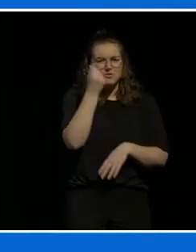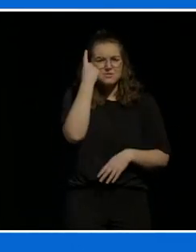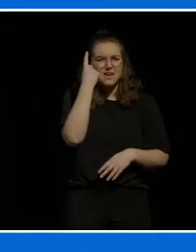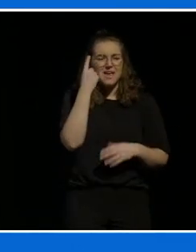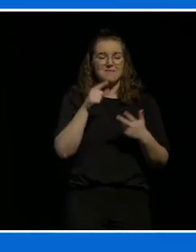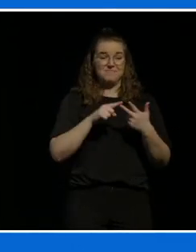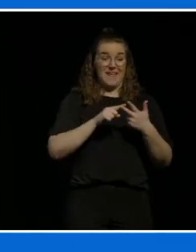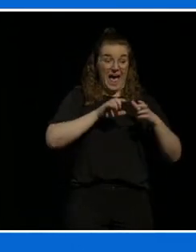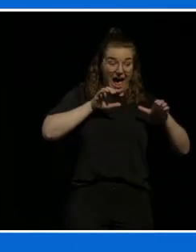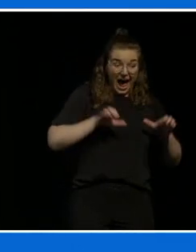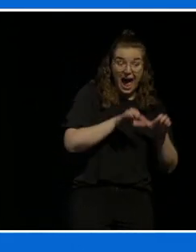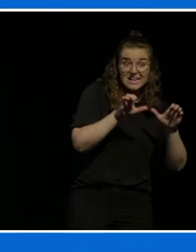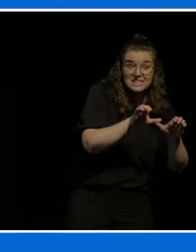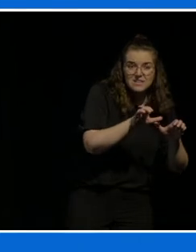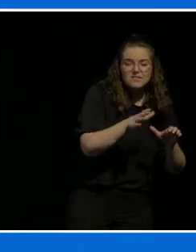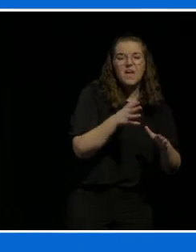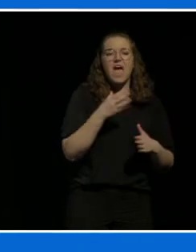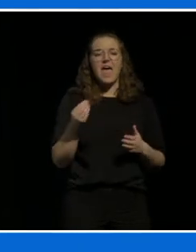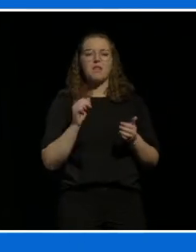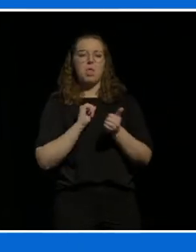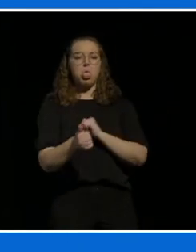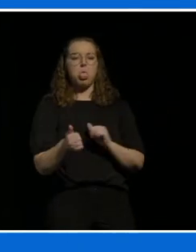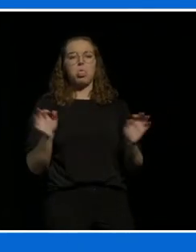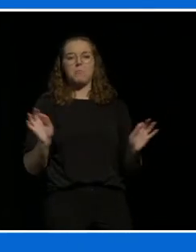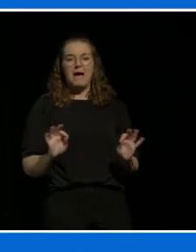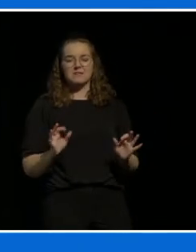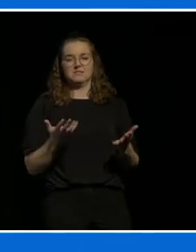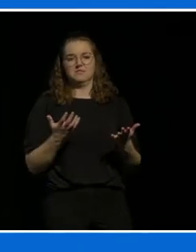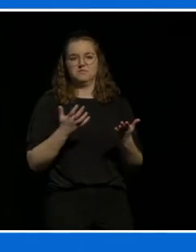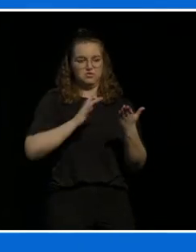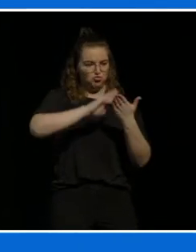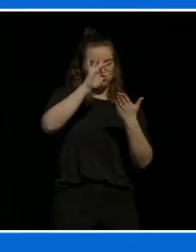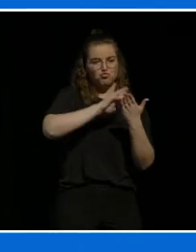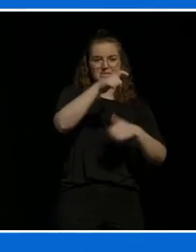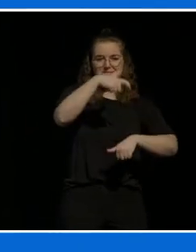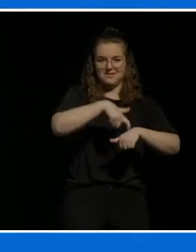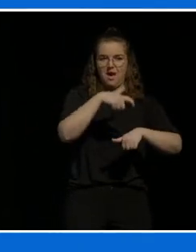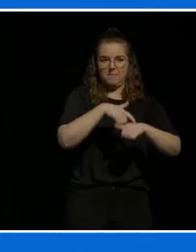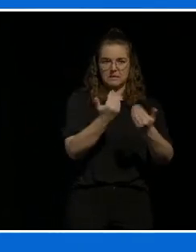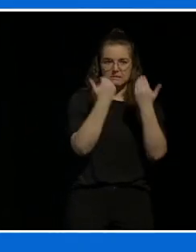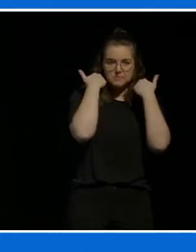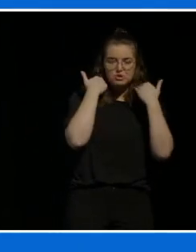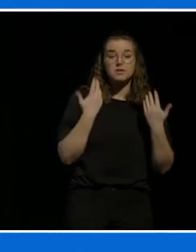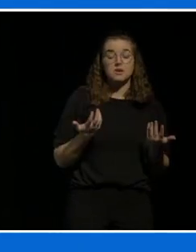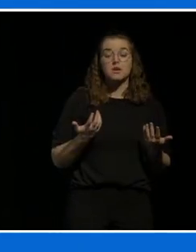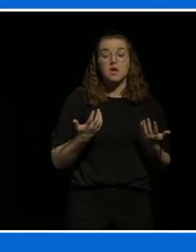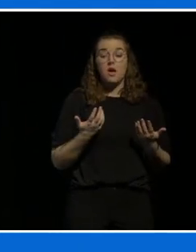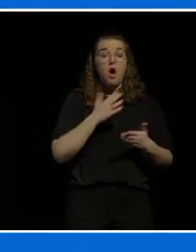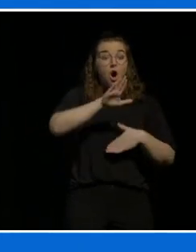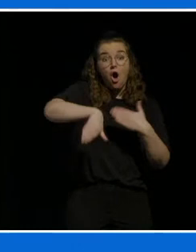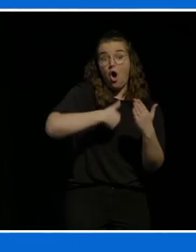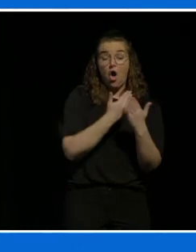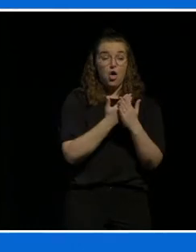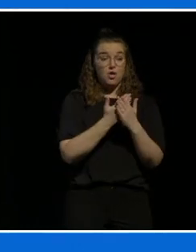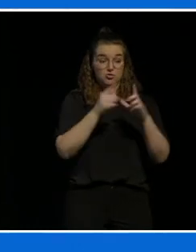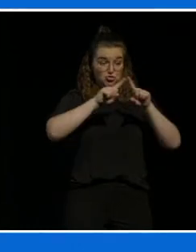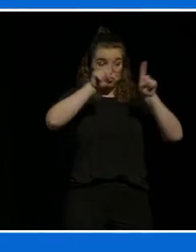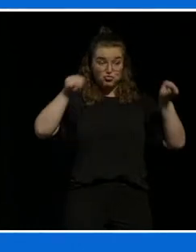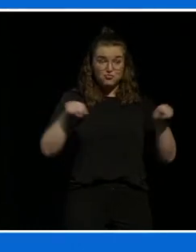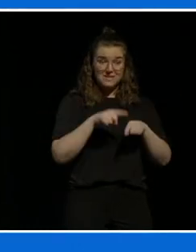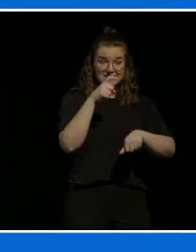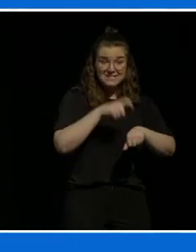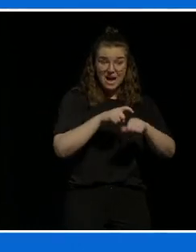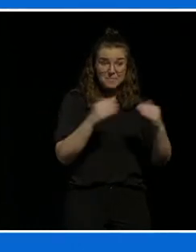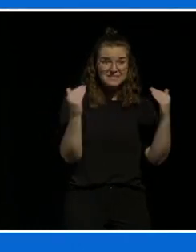passive screen time consumption, which is something that we focus on in our intervention work. Not all screen time is created equal. When you're